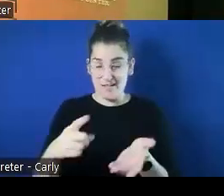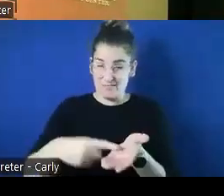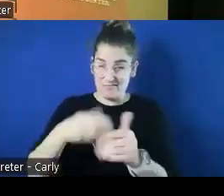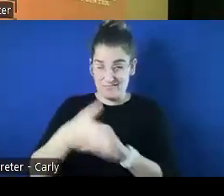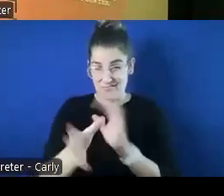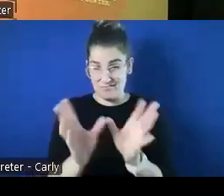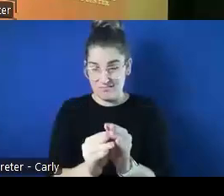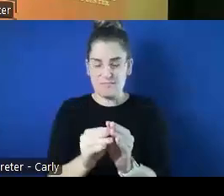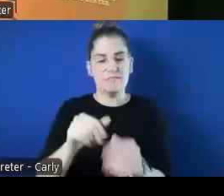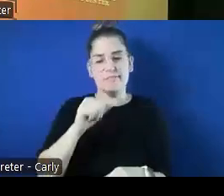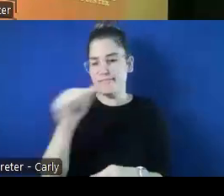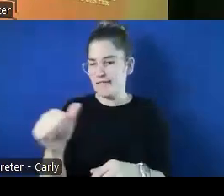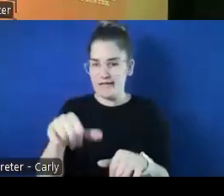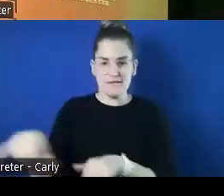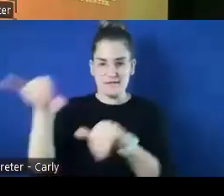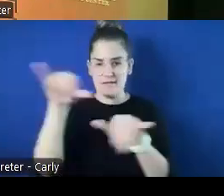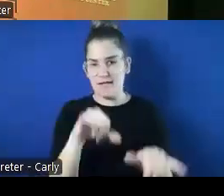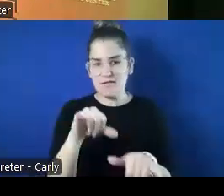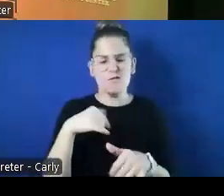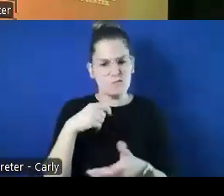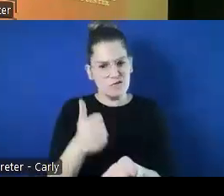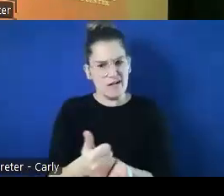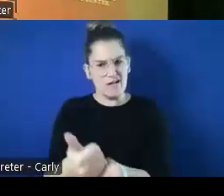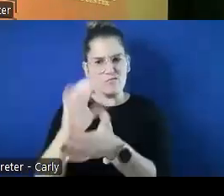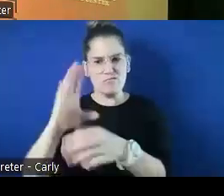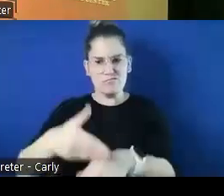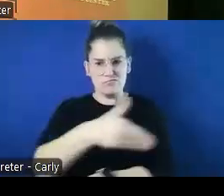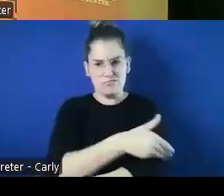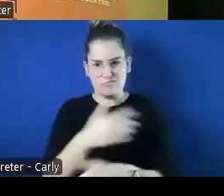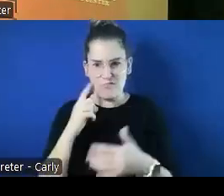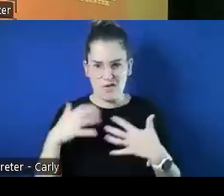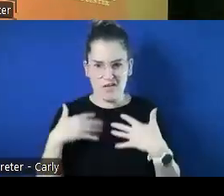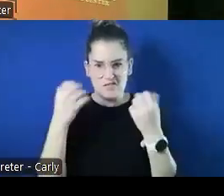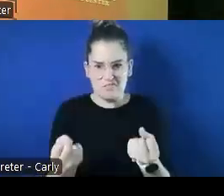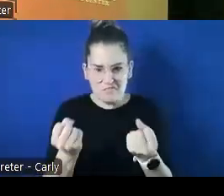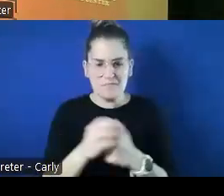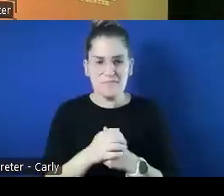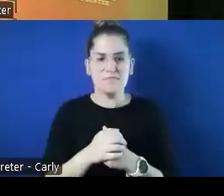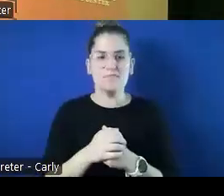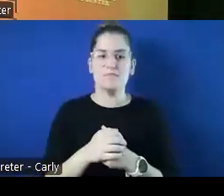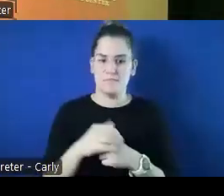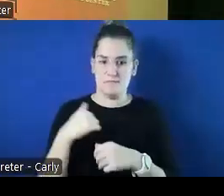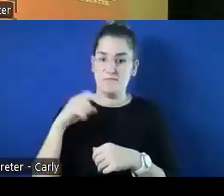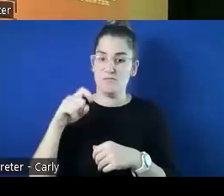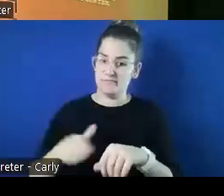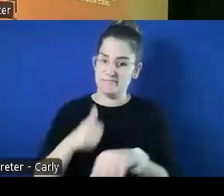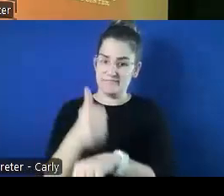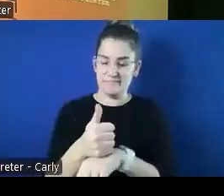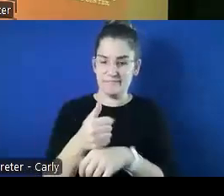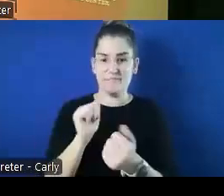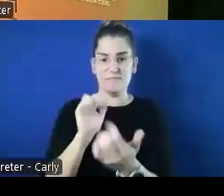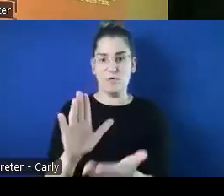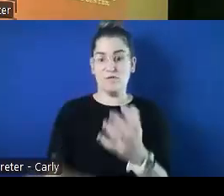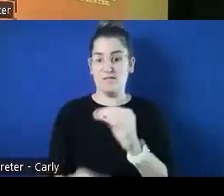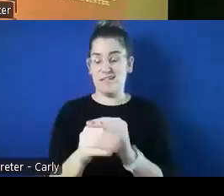the well-being of our Spanish interpreters. Key changes to clinical practice that could help reduce URMC Spanish interpreters' vicarious trauma include